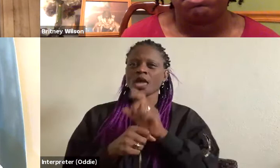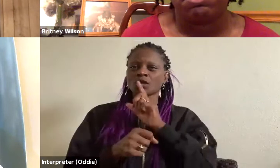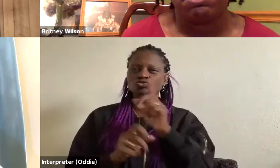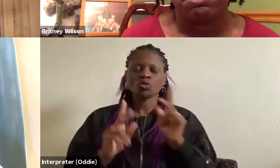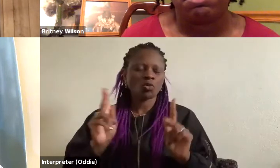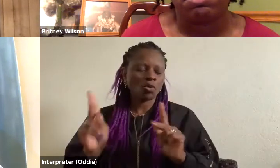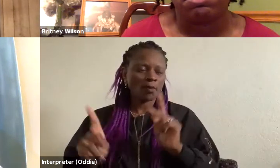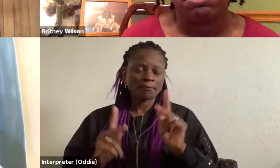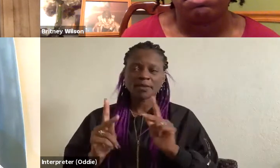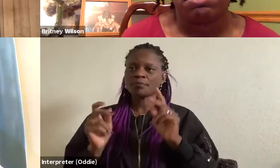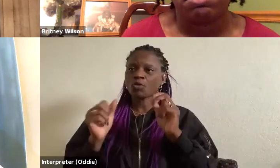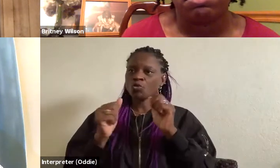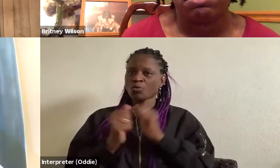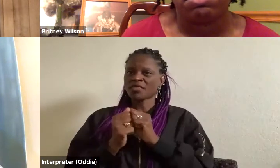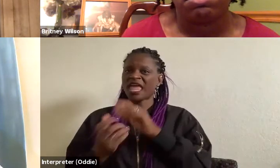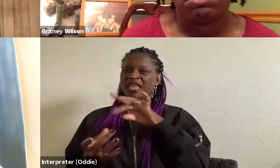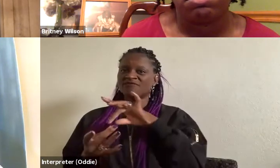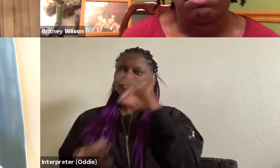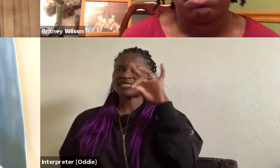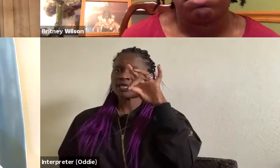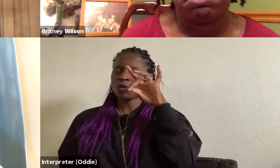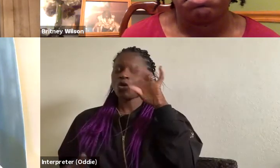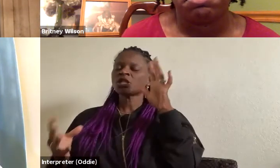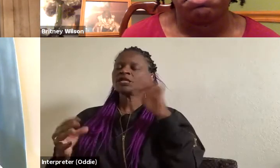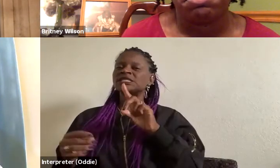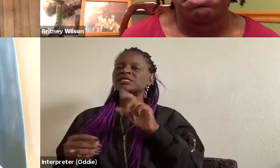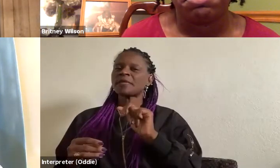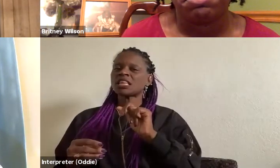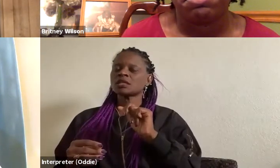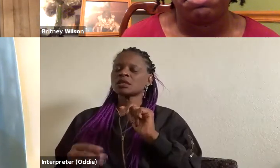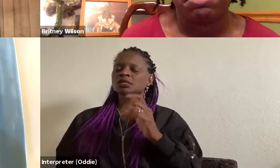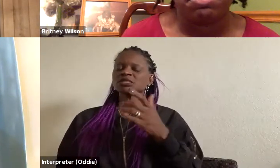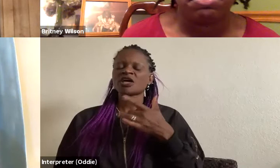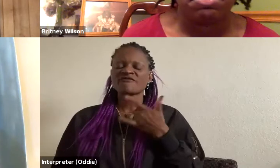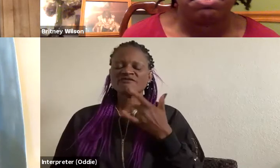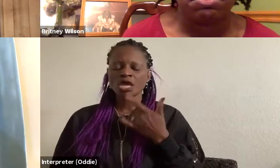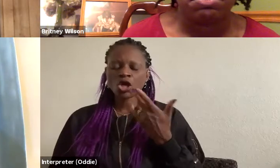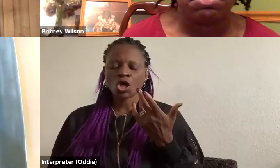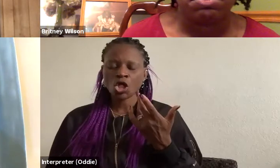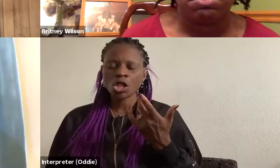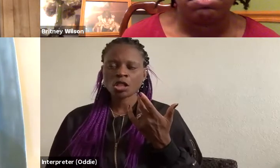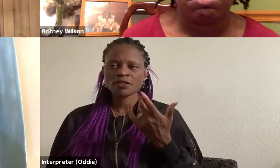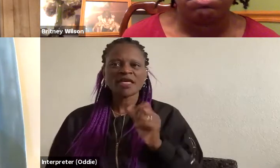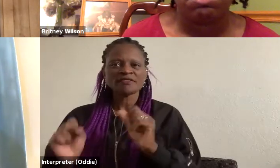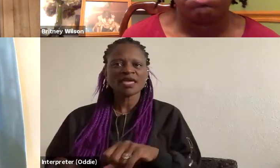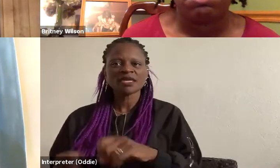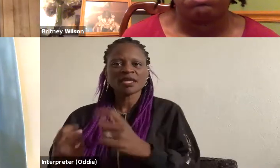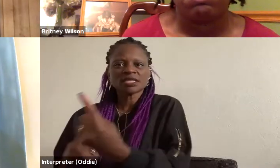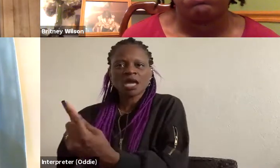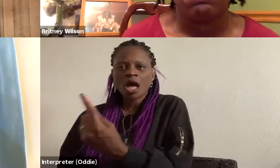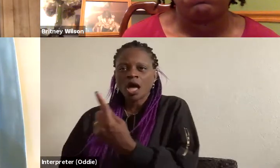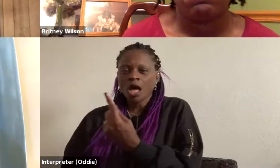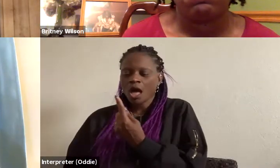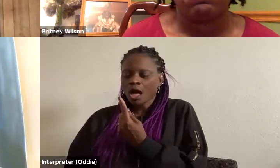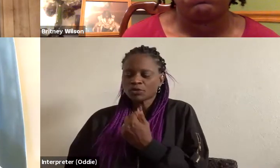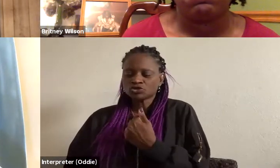just invisible disabilities feel like they, you know, can come to me with these sorts of things, or like